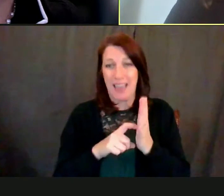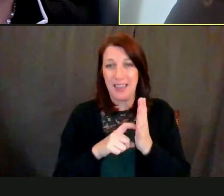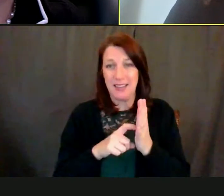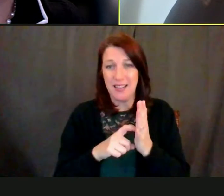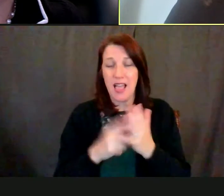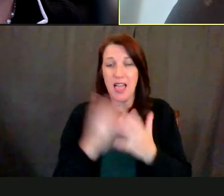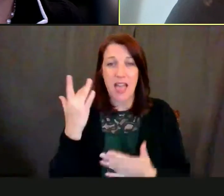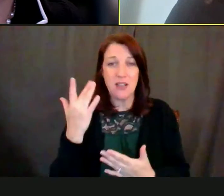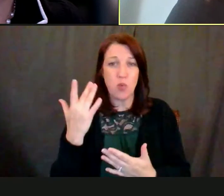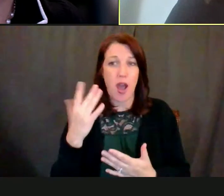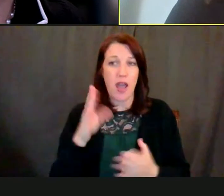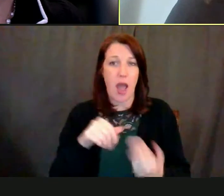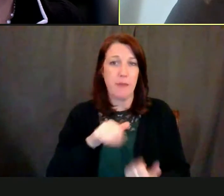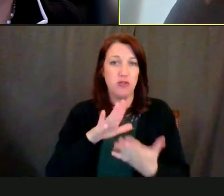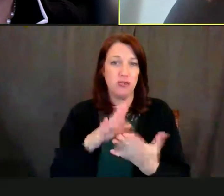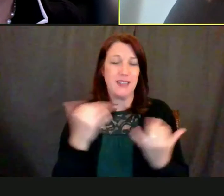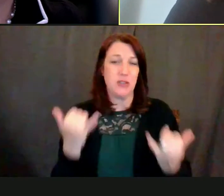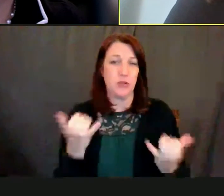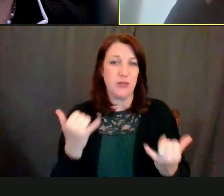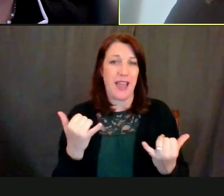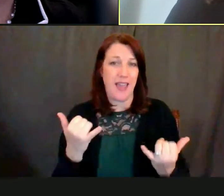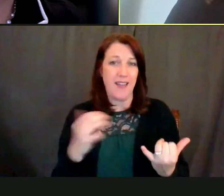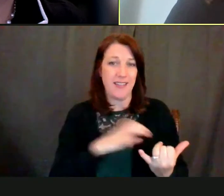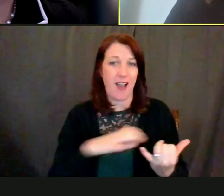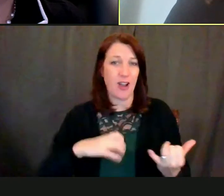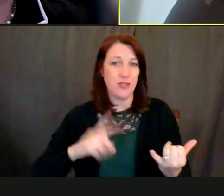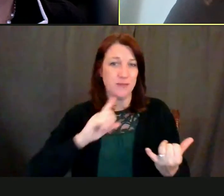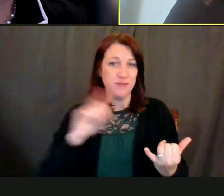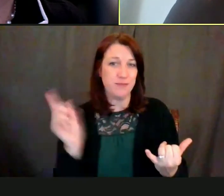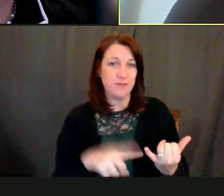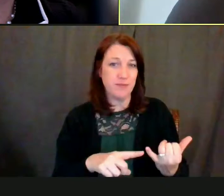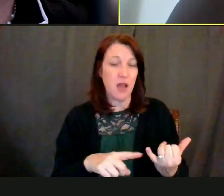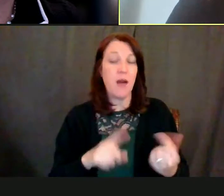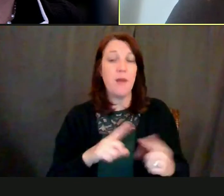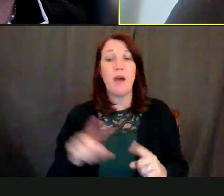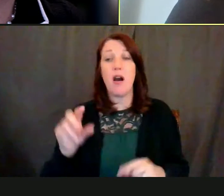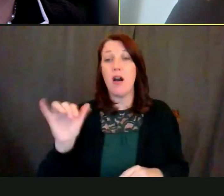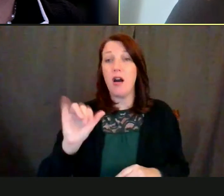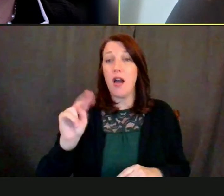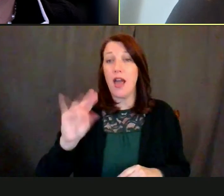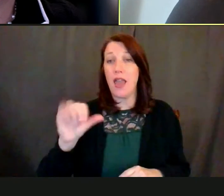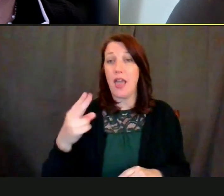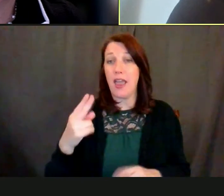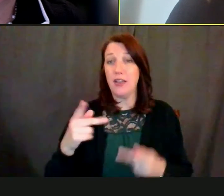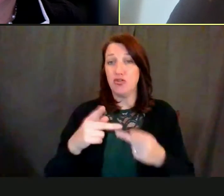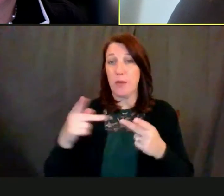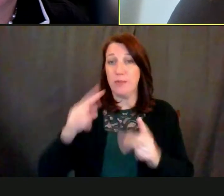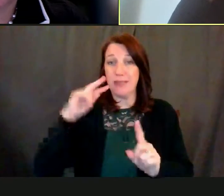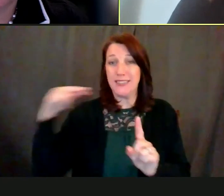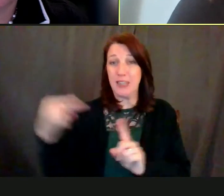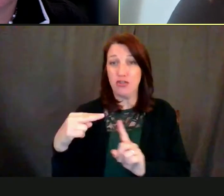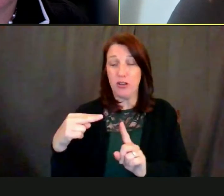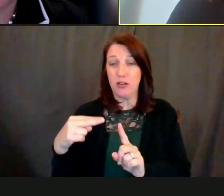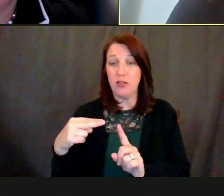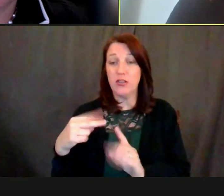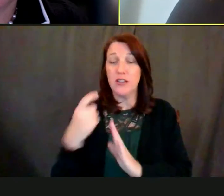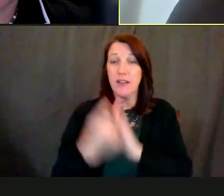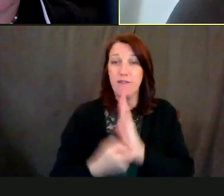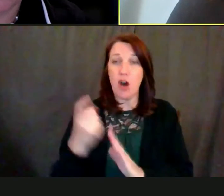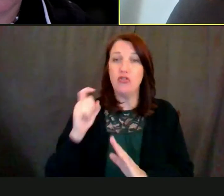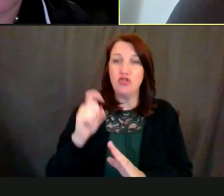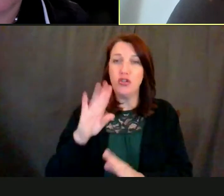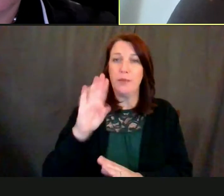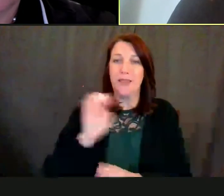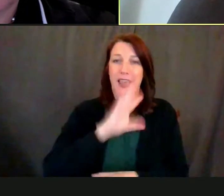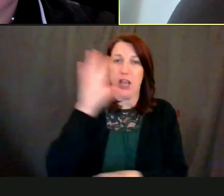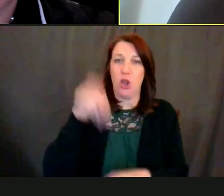which is why that's what I'm addressing here today. But certainly NIH's position is that your default should be inclusion.